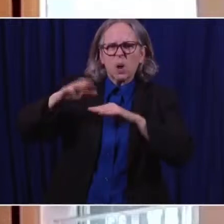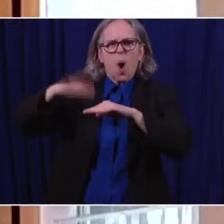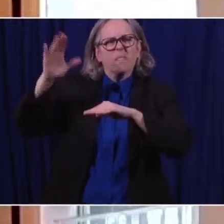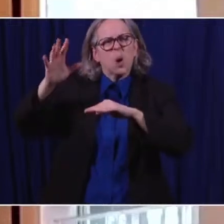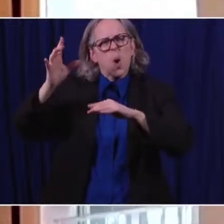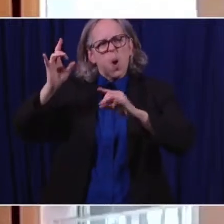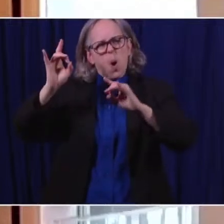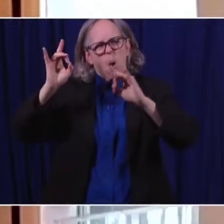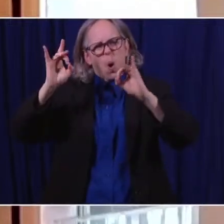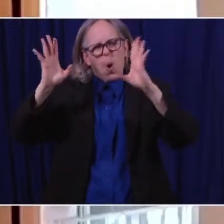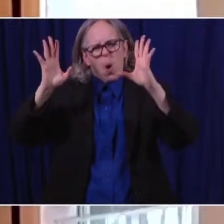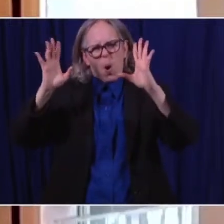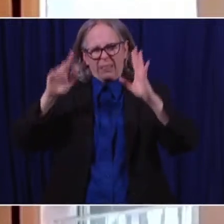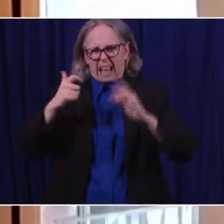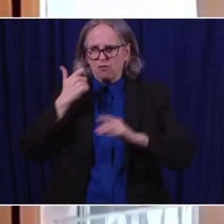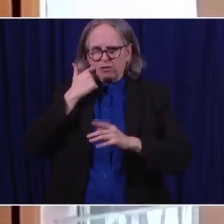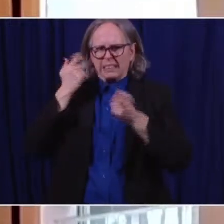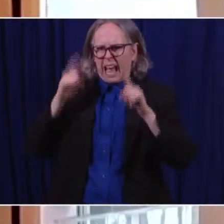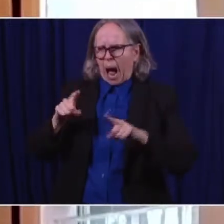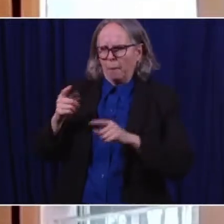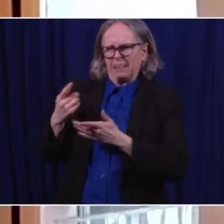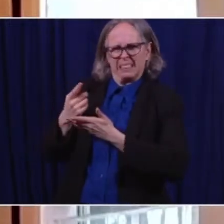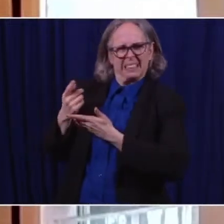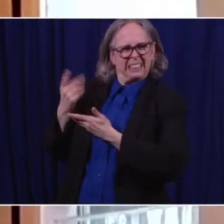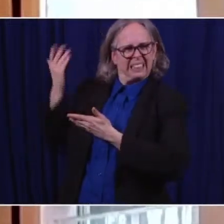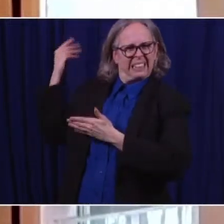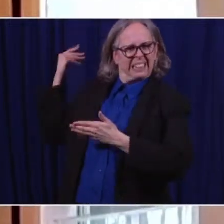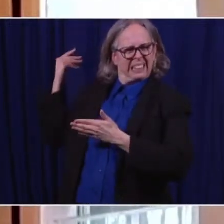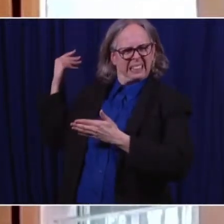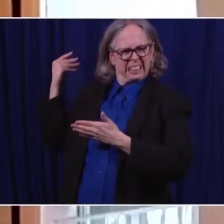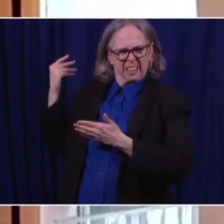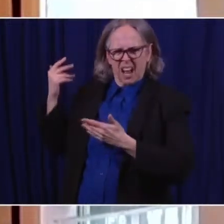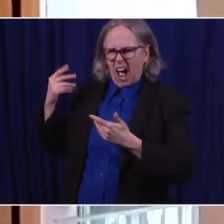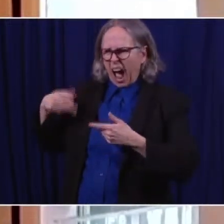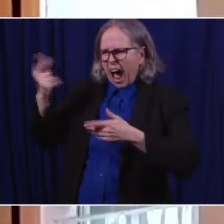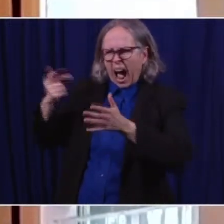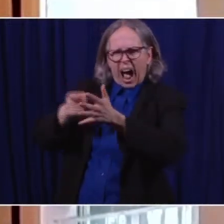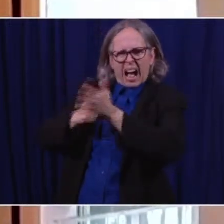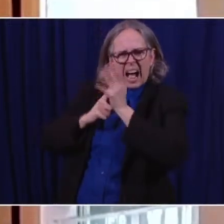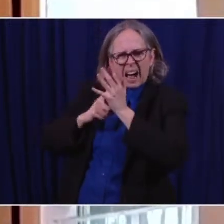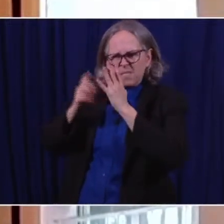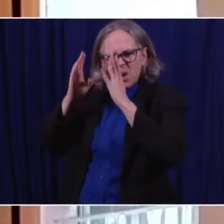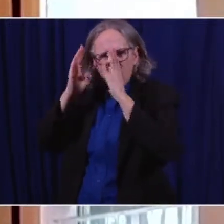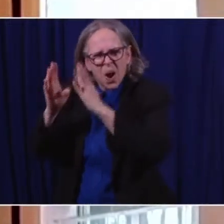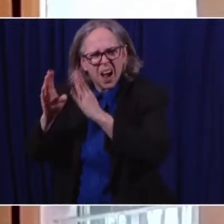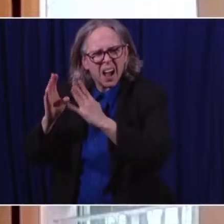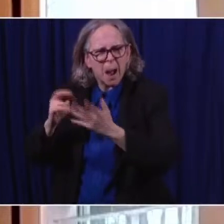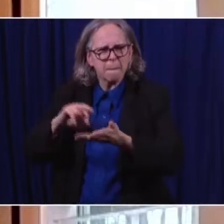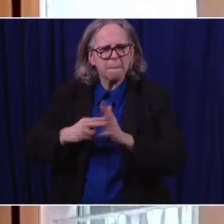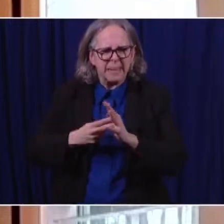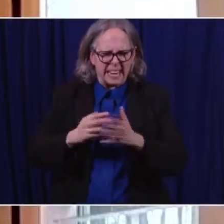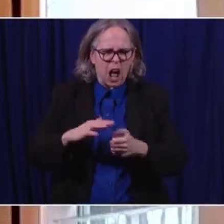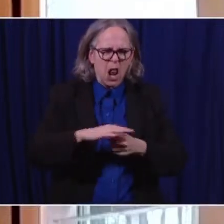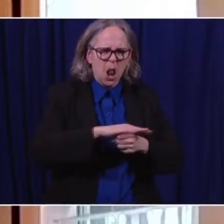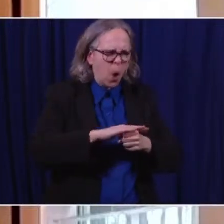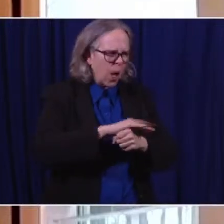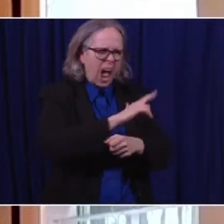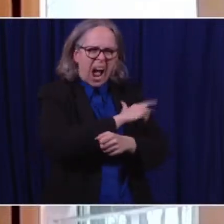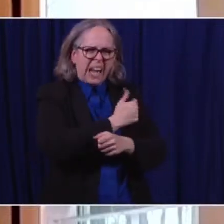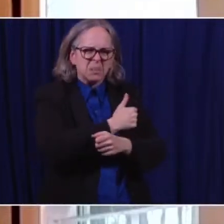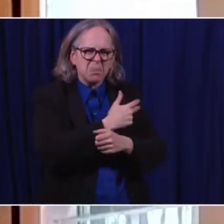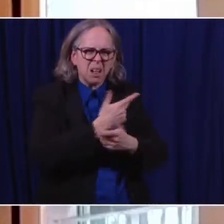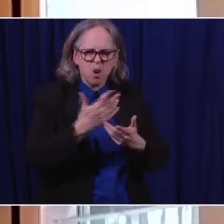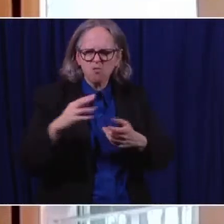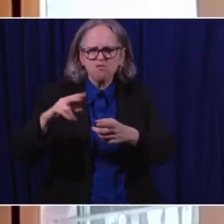face very high demand, and responses like local and regional diversions and the need